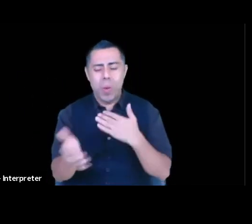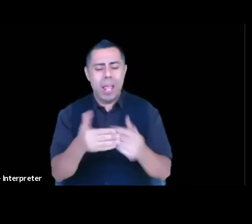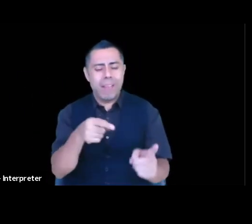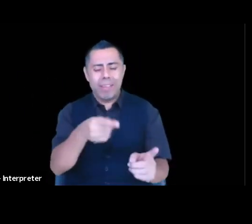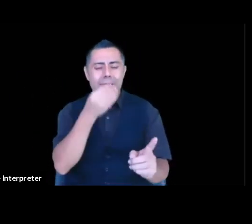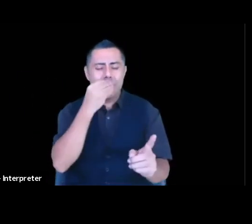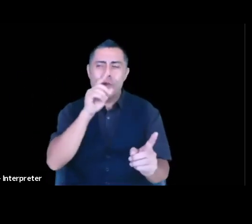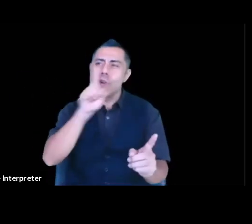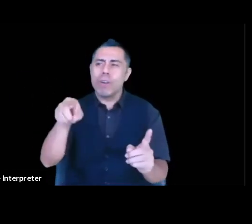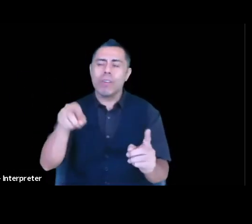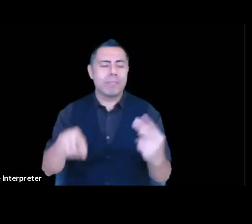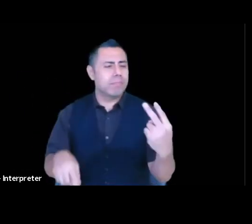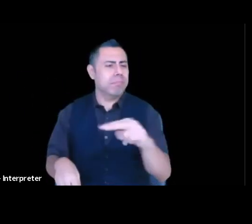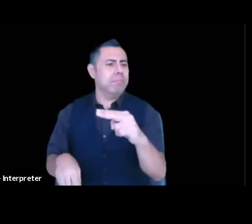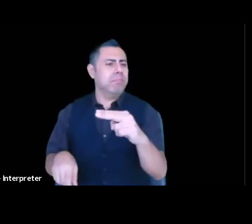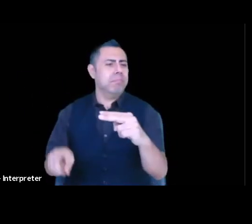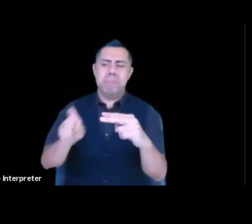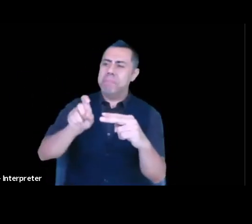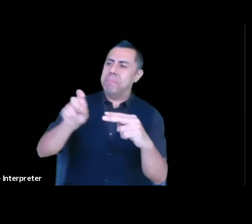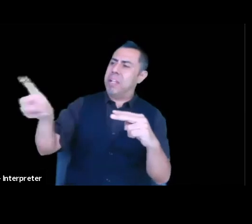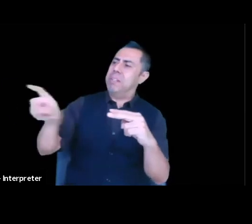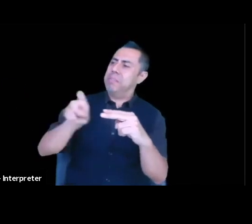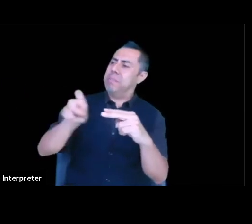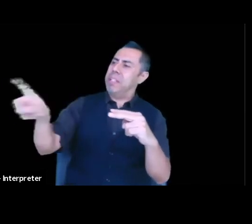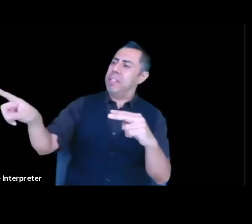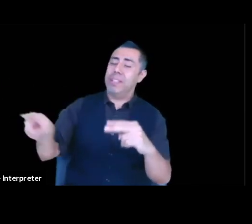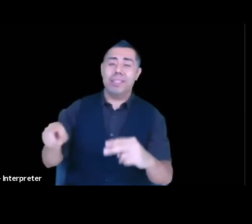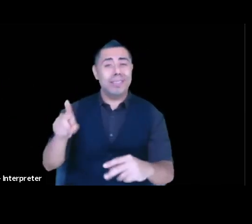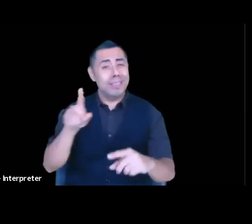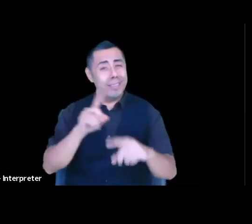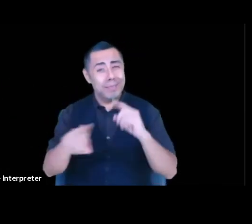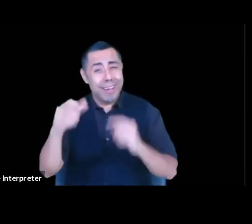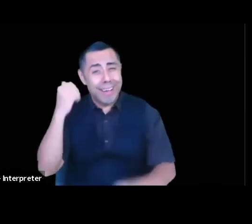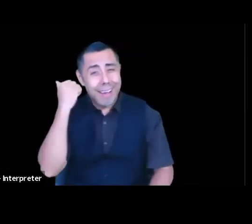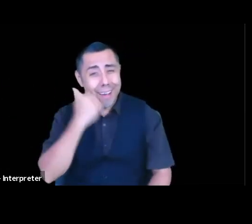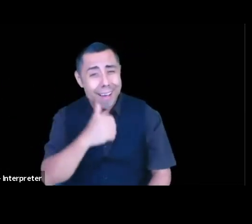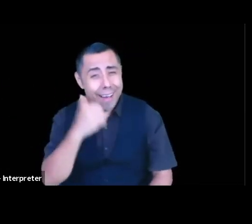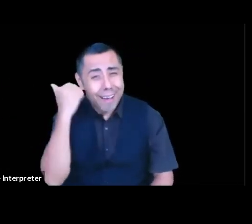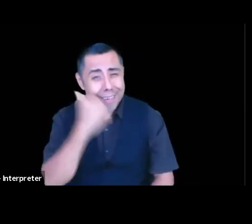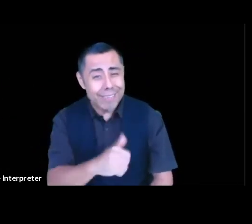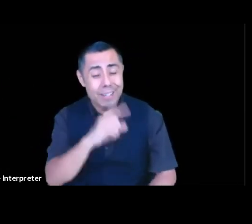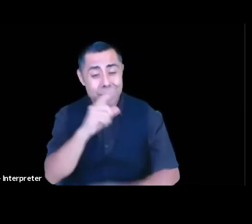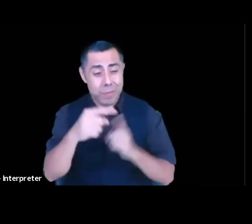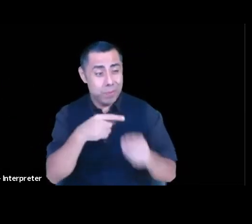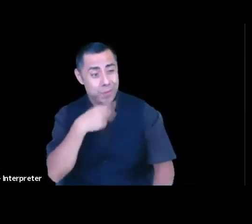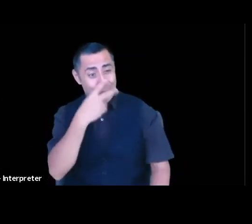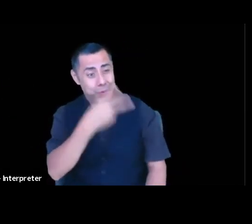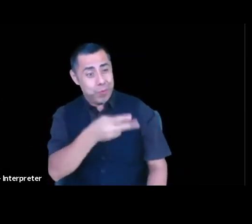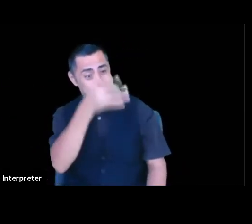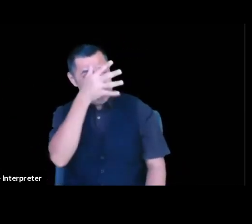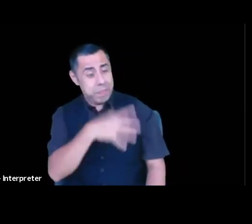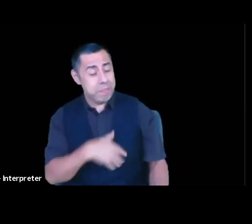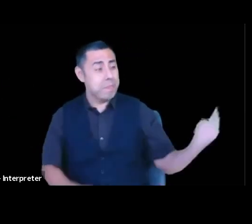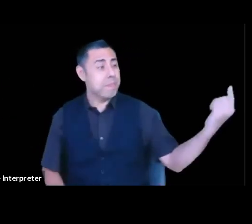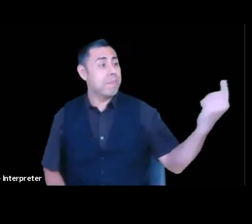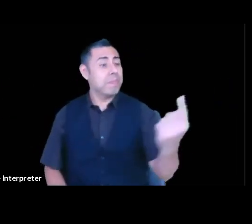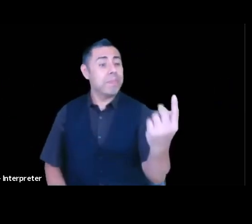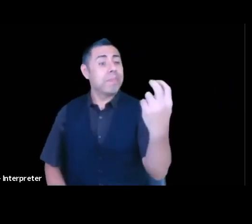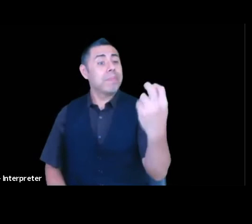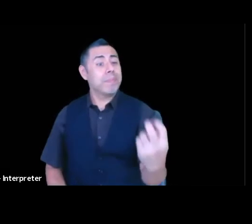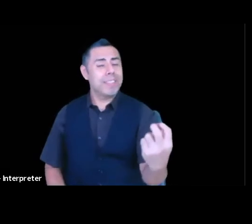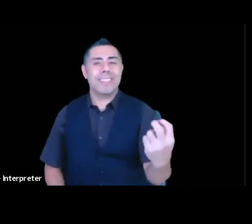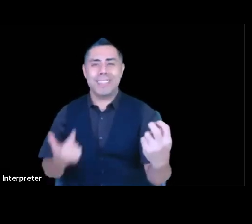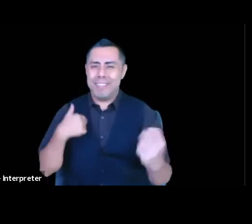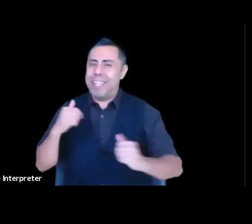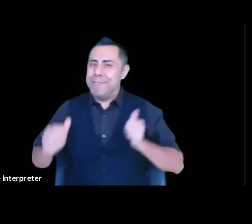And every day though, when he sat down, if he was in my area, I would always smile at him and do my best